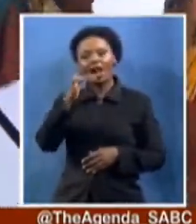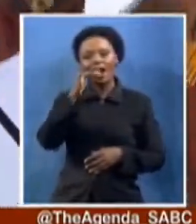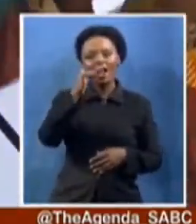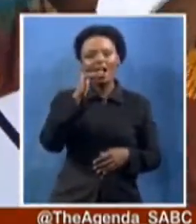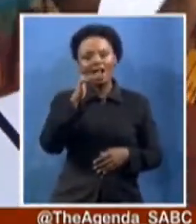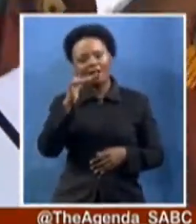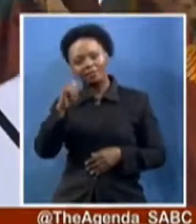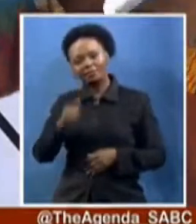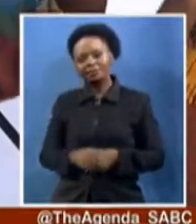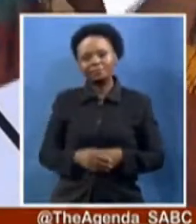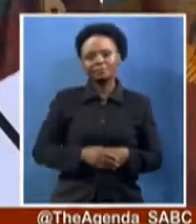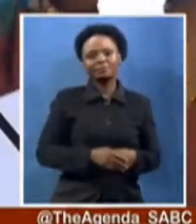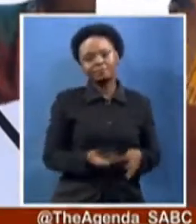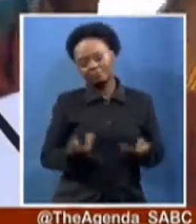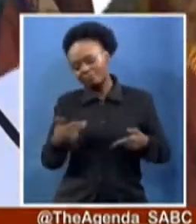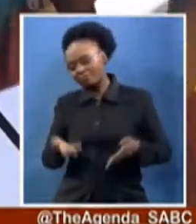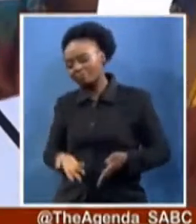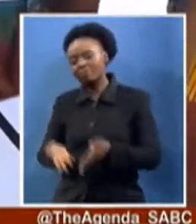tumamina,